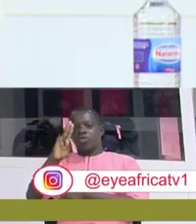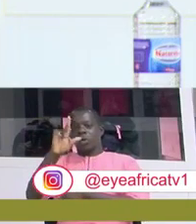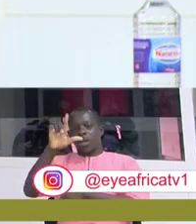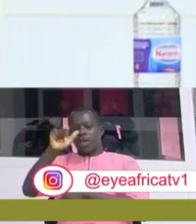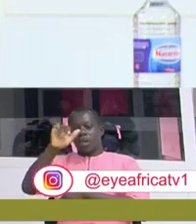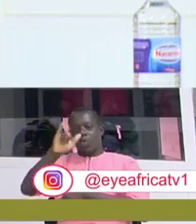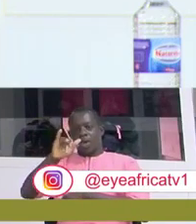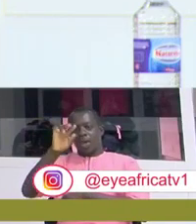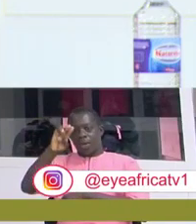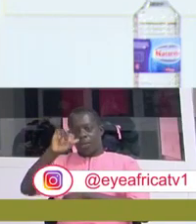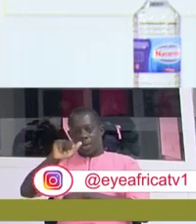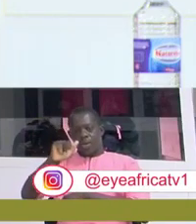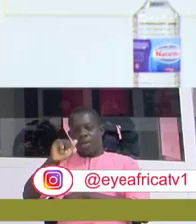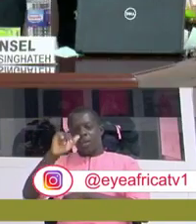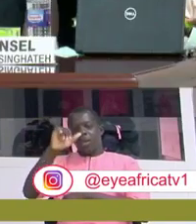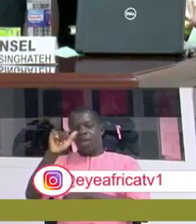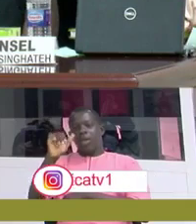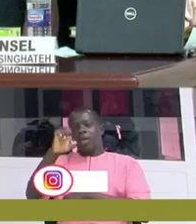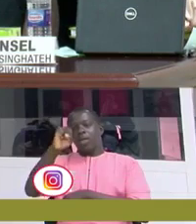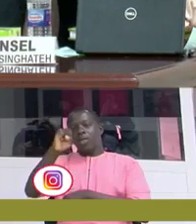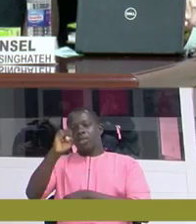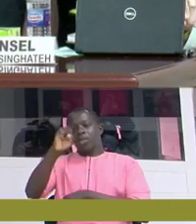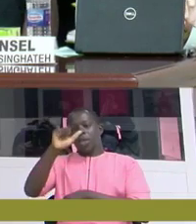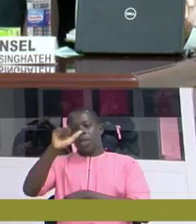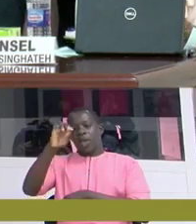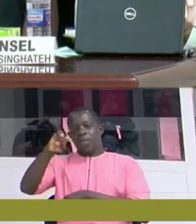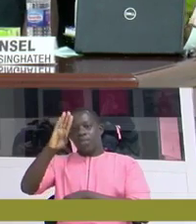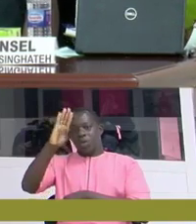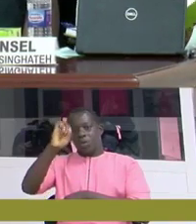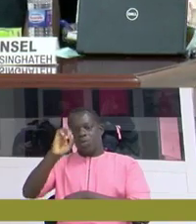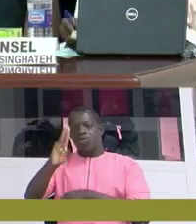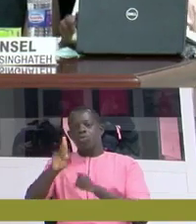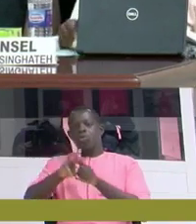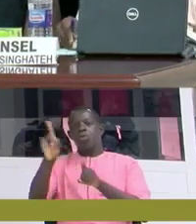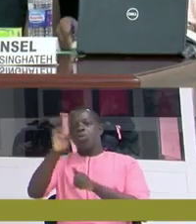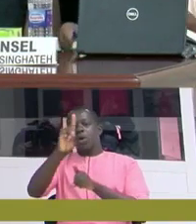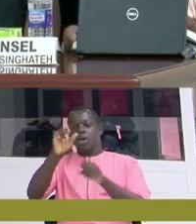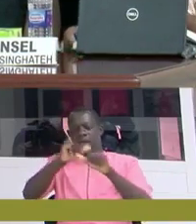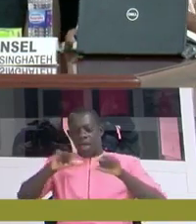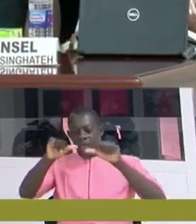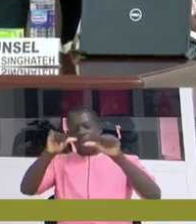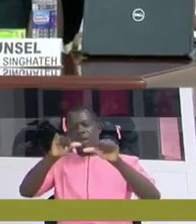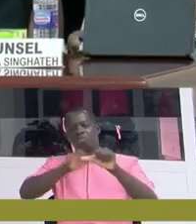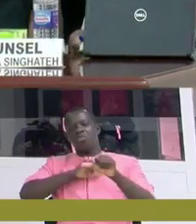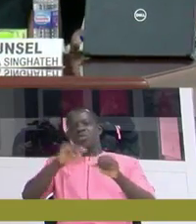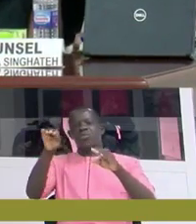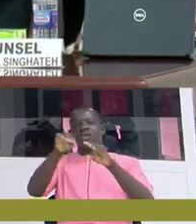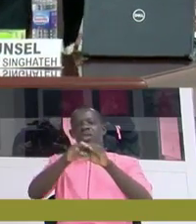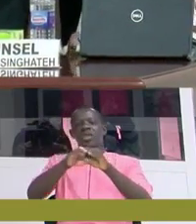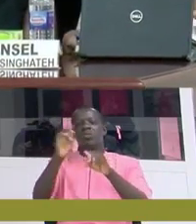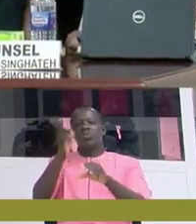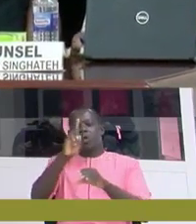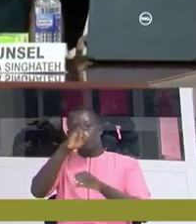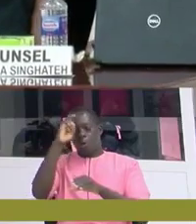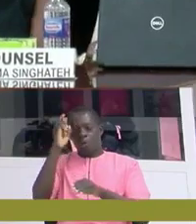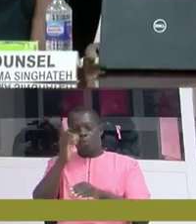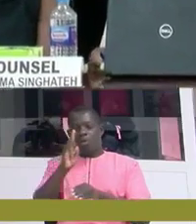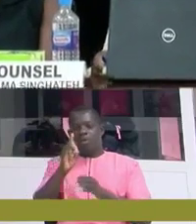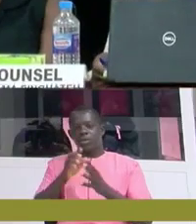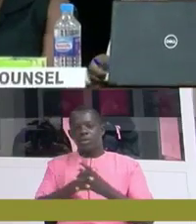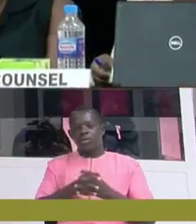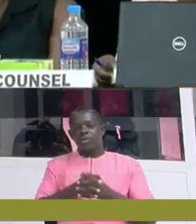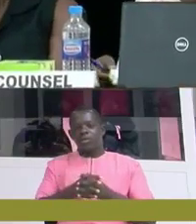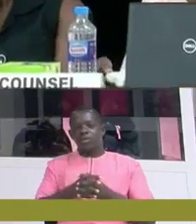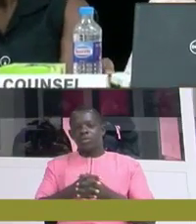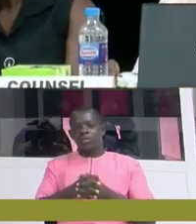Suleiman Sambu. Suleiman Sambu also, which profession was he in? Suleiman Sambu atabe mune la mumole ma atabe mundo kula utumu. Ode nteka ni Sana